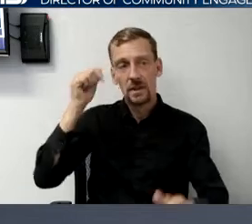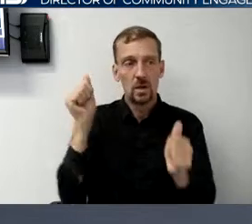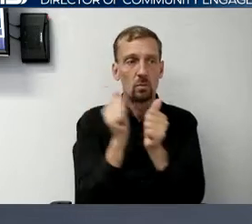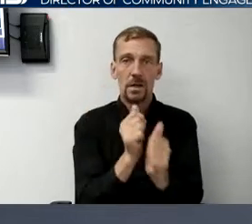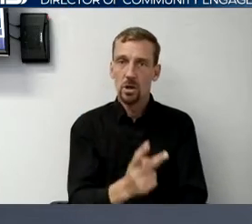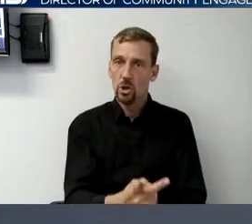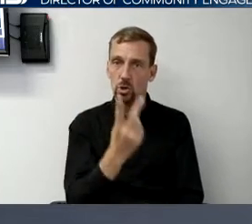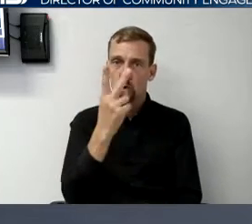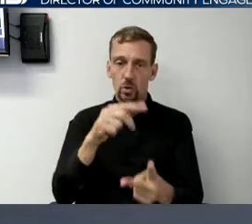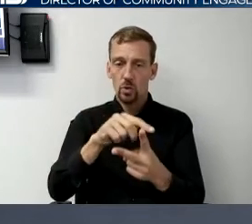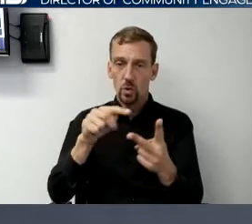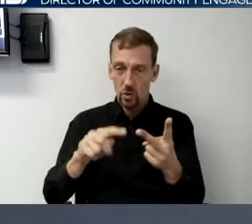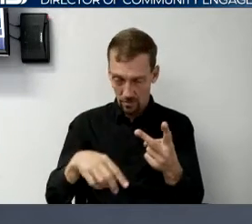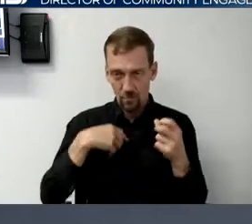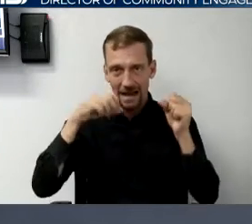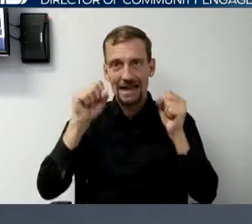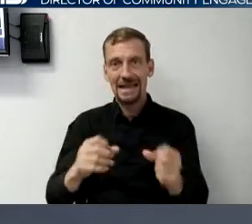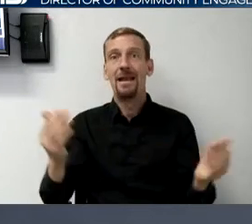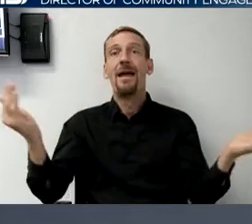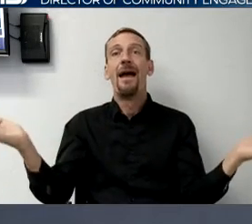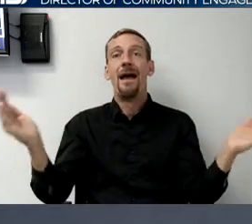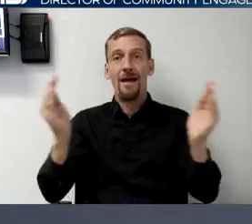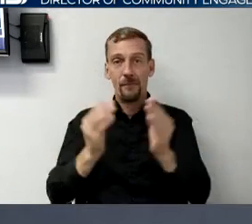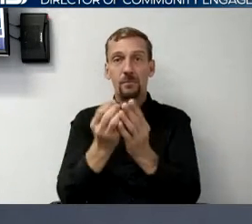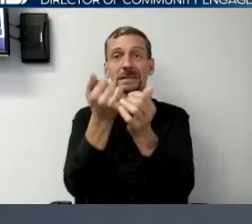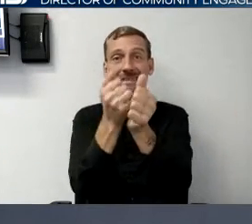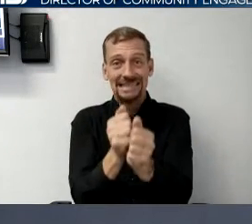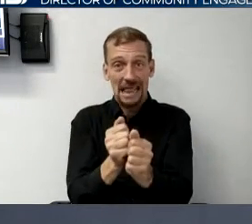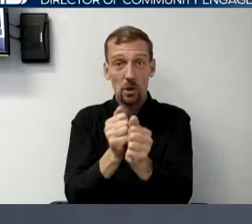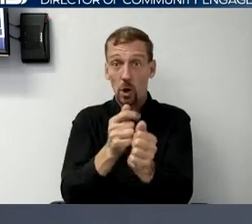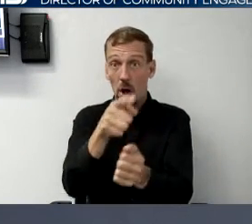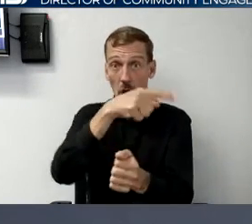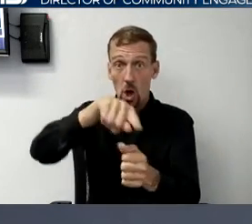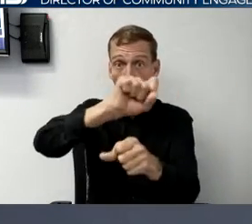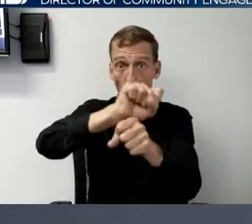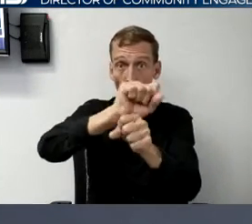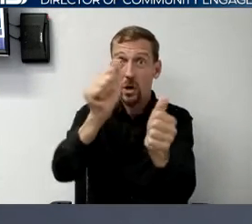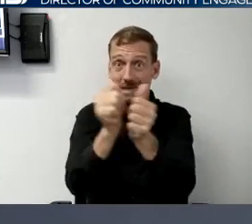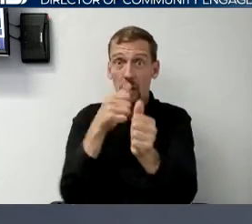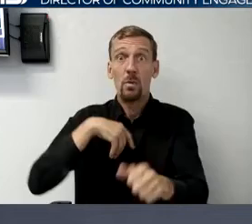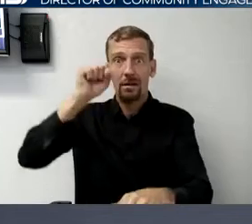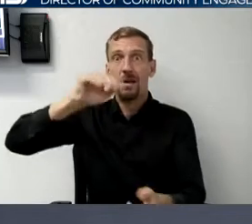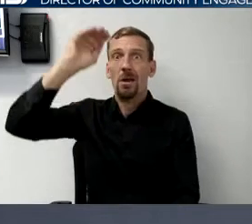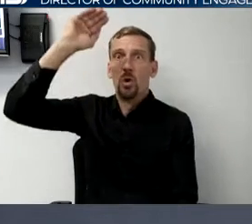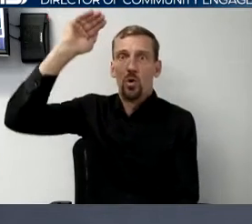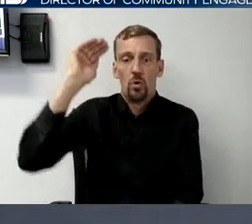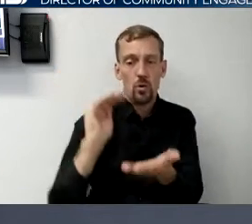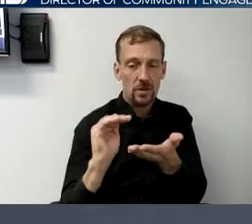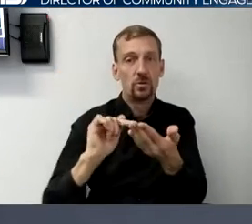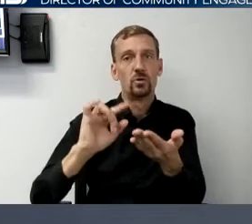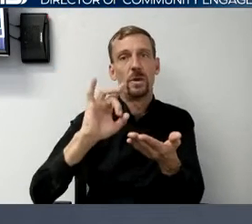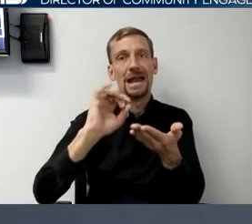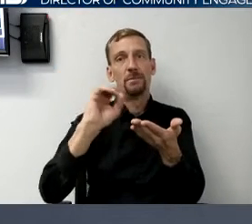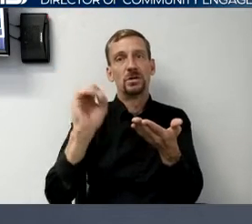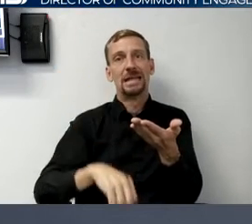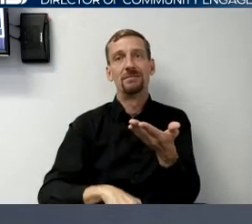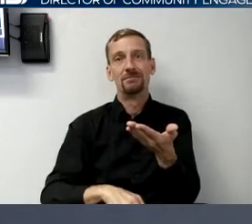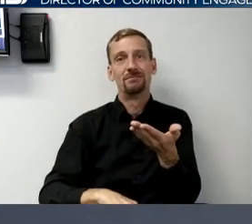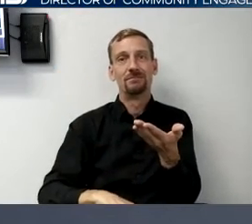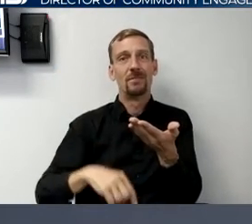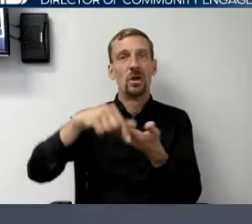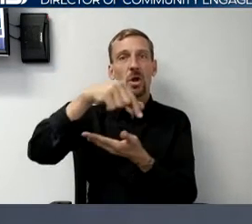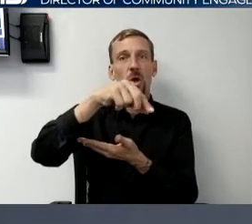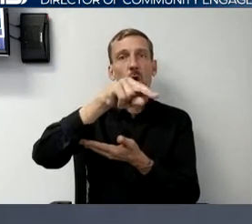two, we can get below the 8% and pretty quickly. The Quidel test has results back